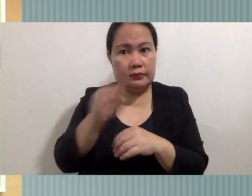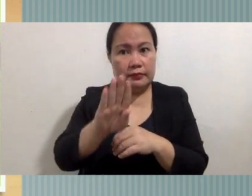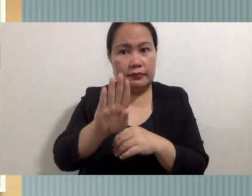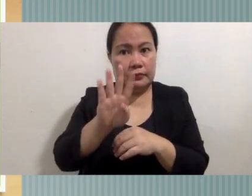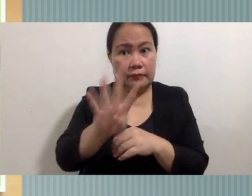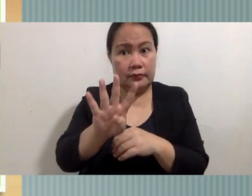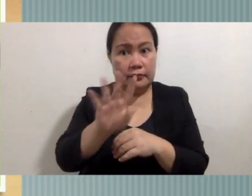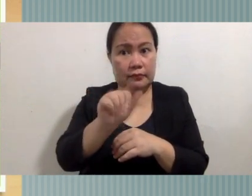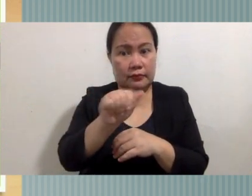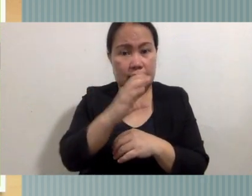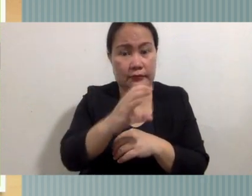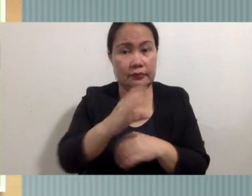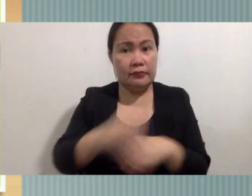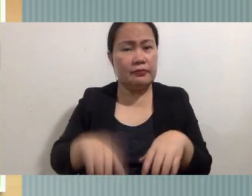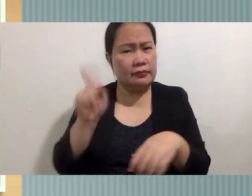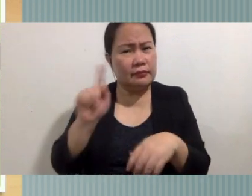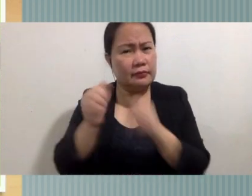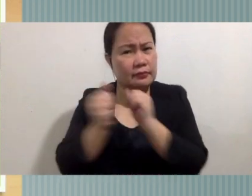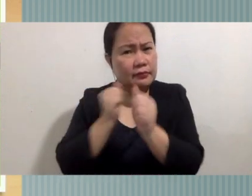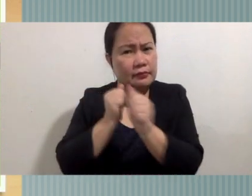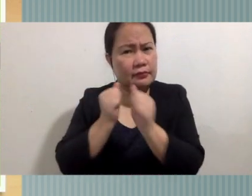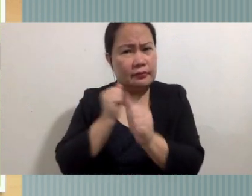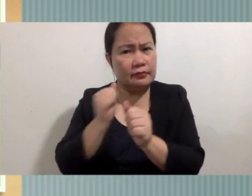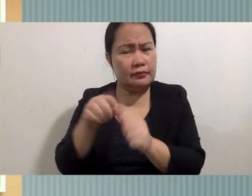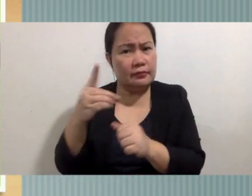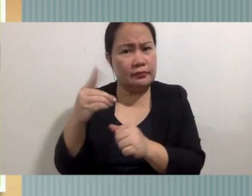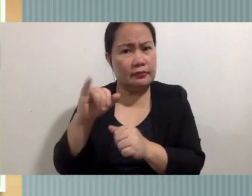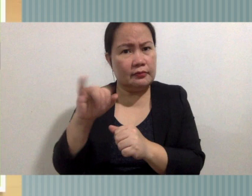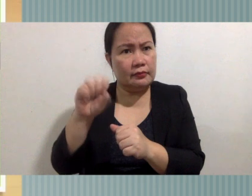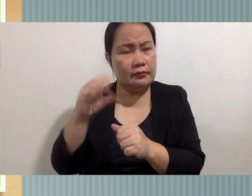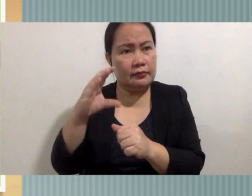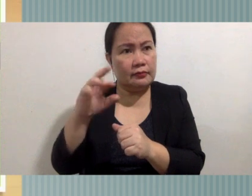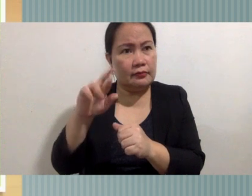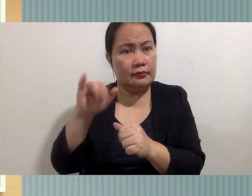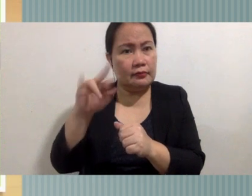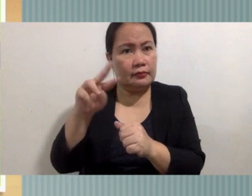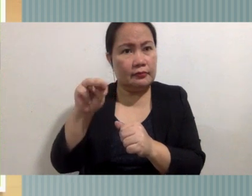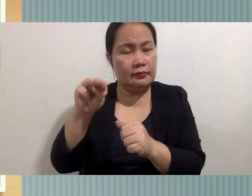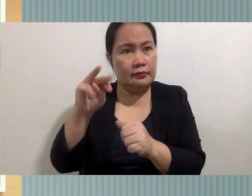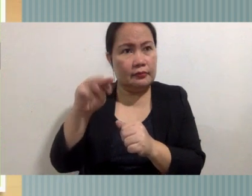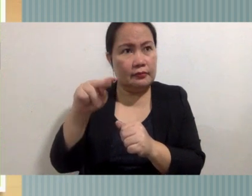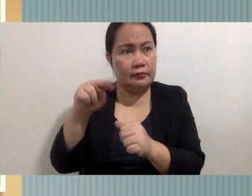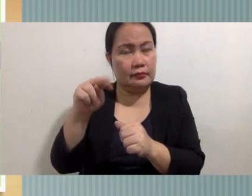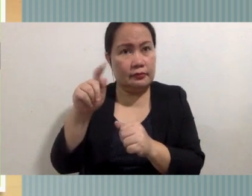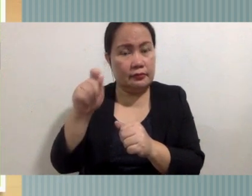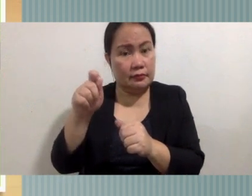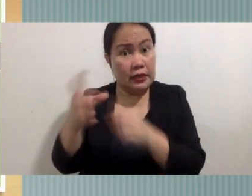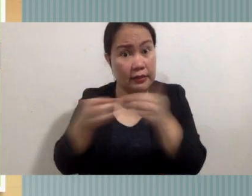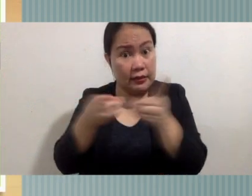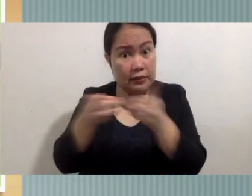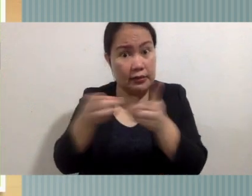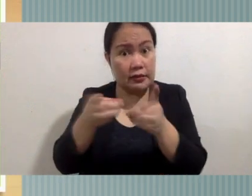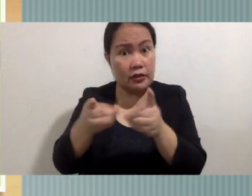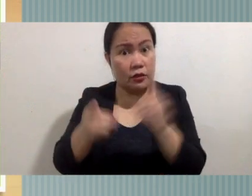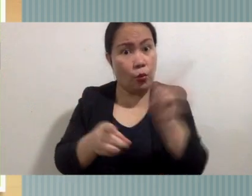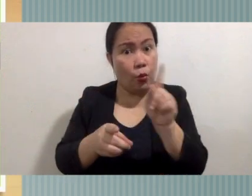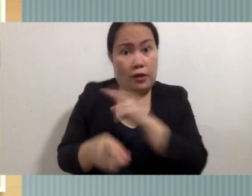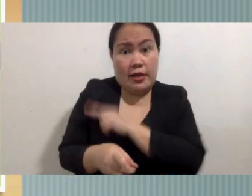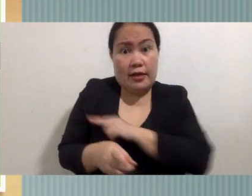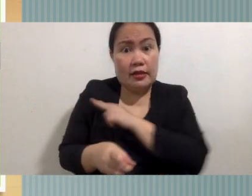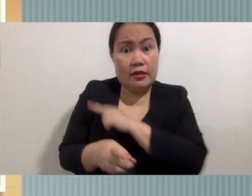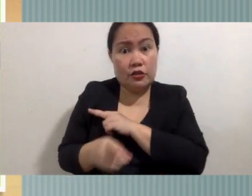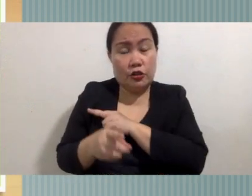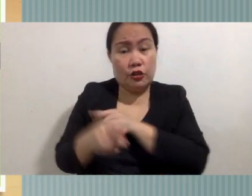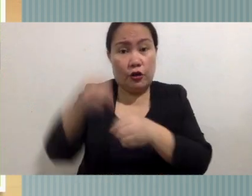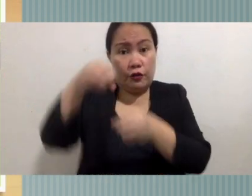nga ba ang discriminant? Ang discriminant ang magsasabi sa atin o magde-describe kung ano ang nature